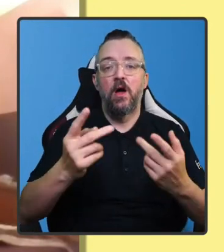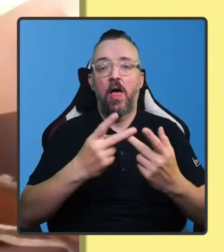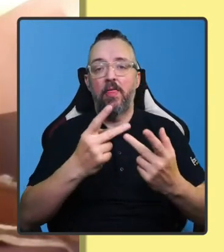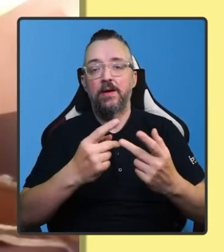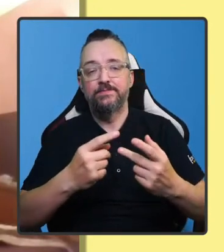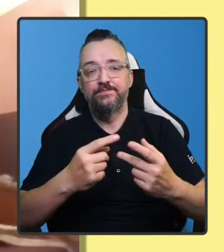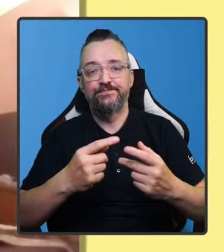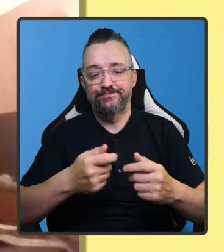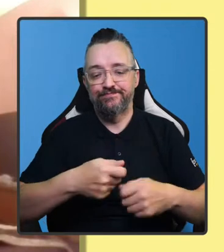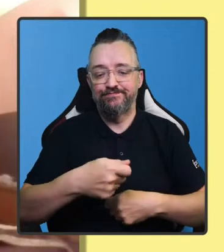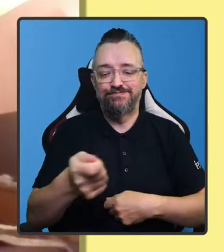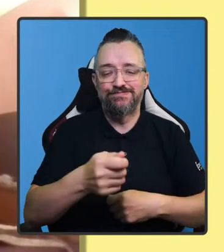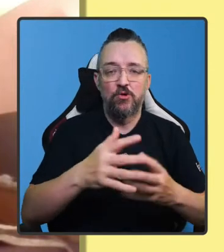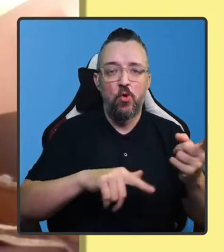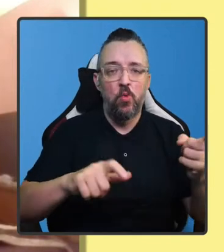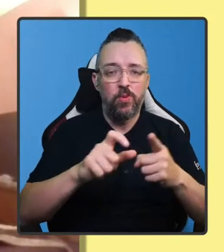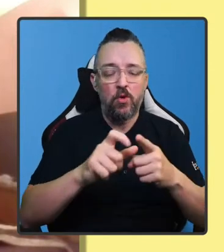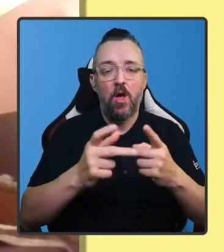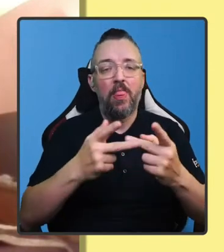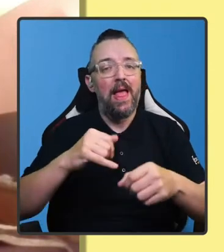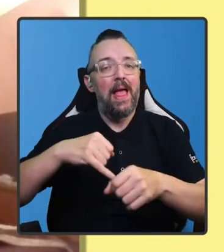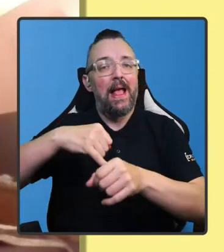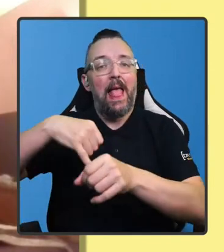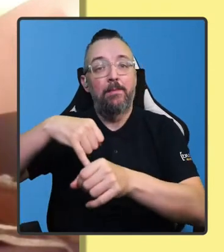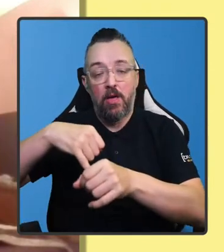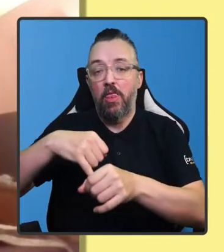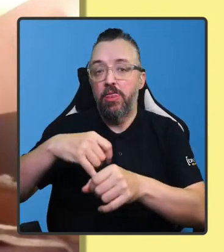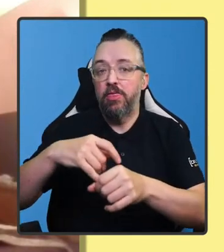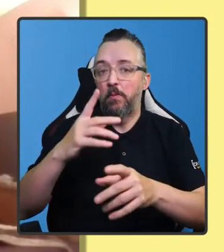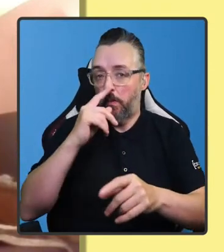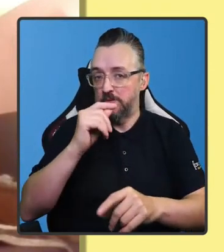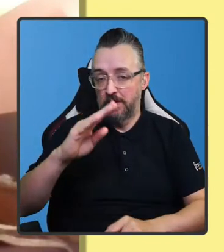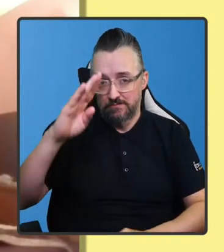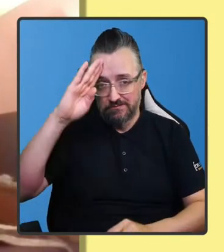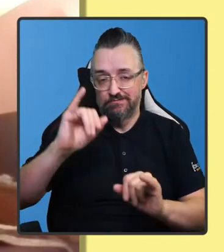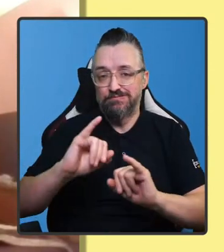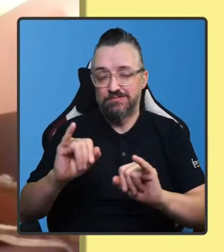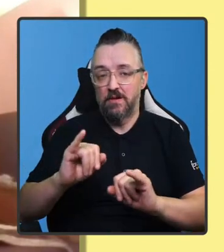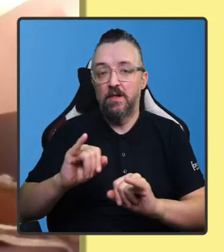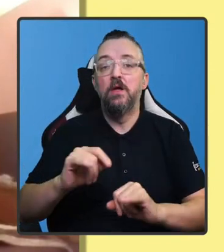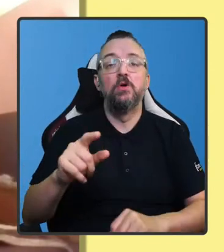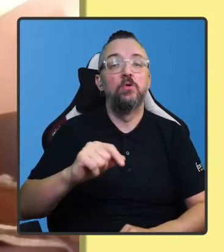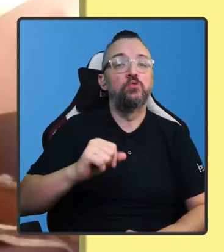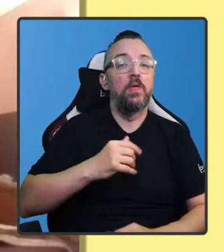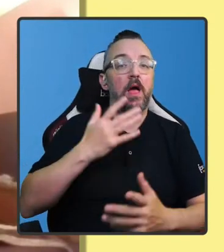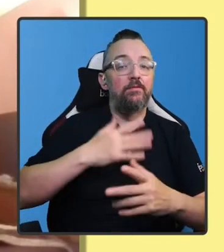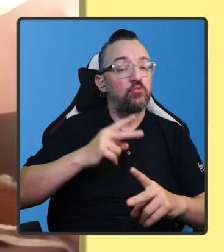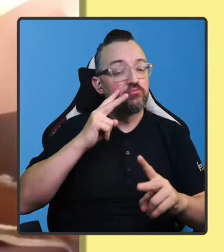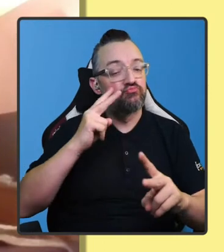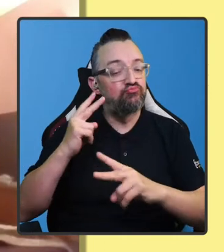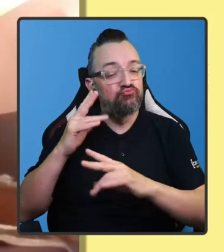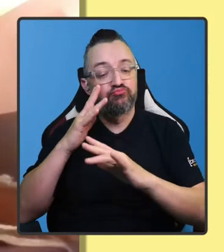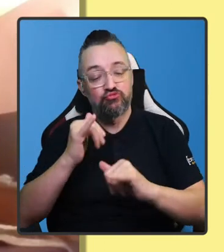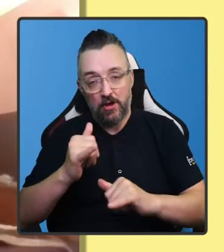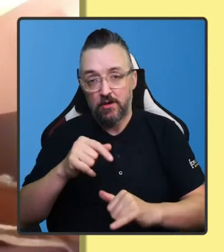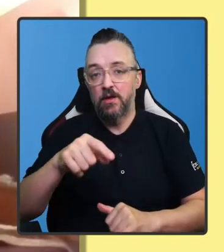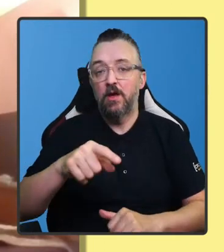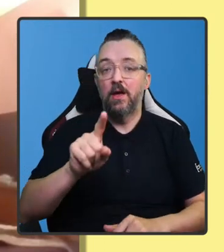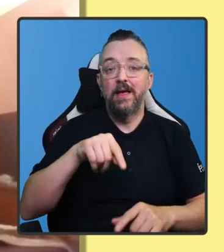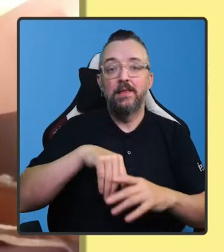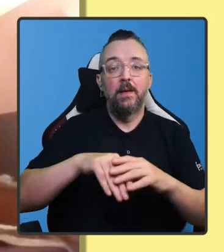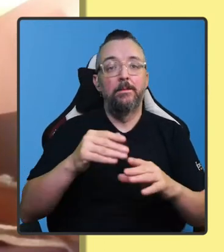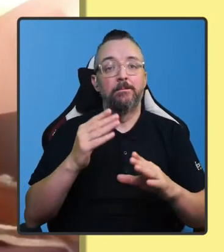harmful agricultural chemicals. It is time Scotland makes a commitment to conduct a review of the use of glyphosate in public and private